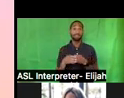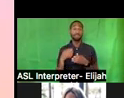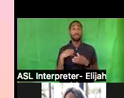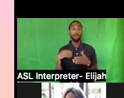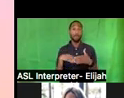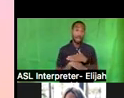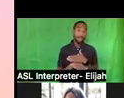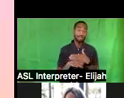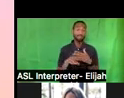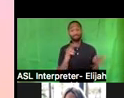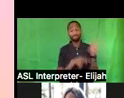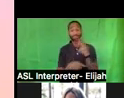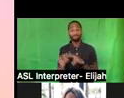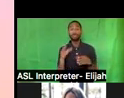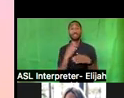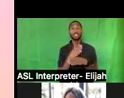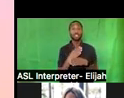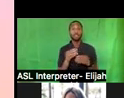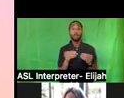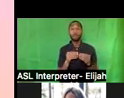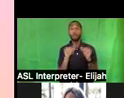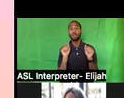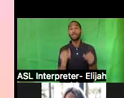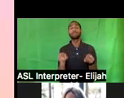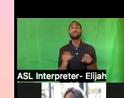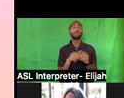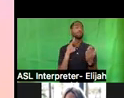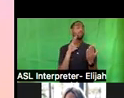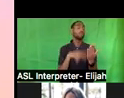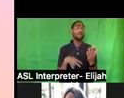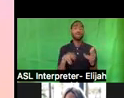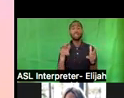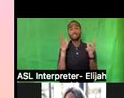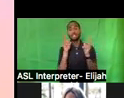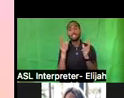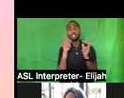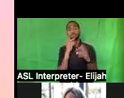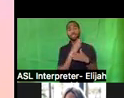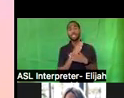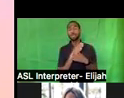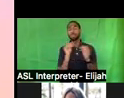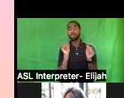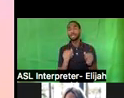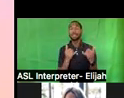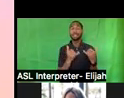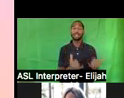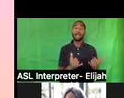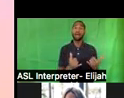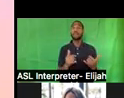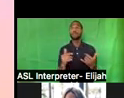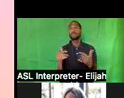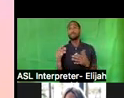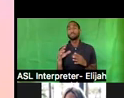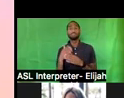there and share more, and also to read and kind of listen to what was shared, both now and between these